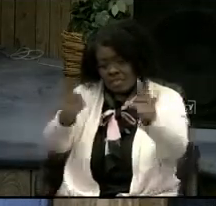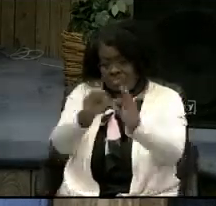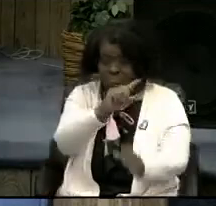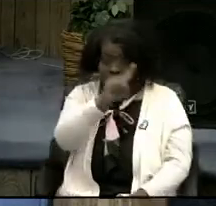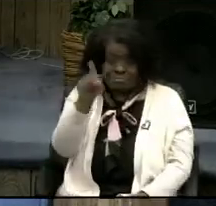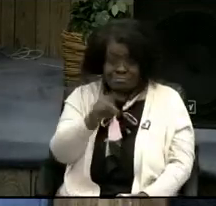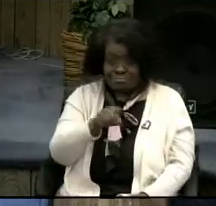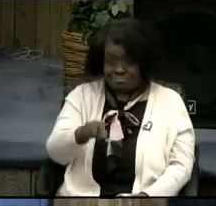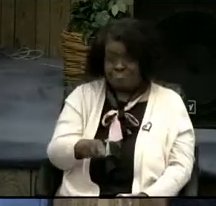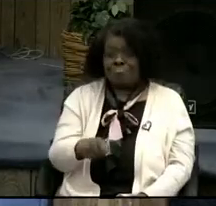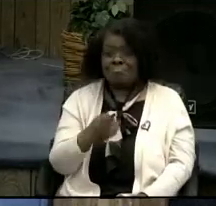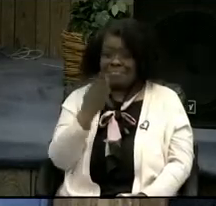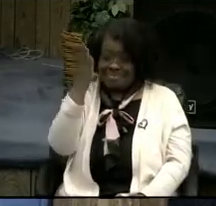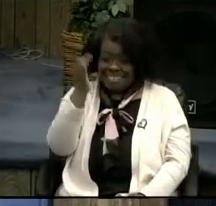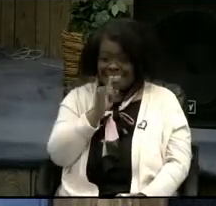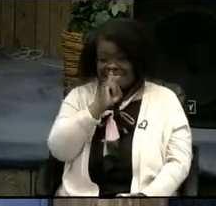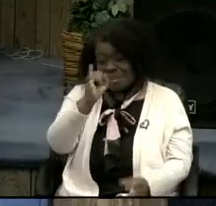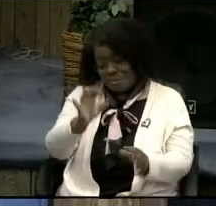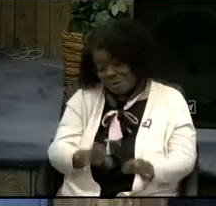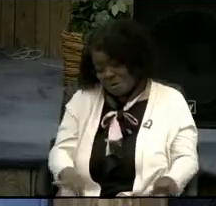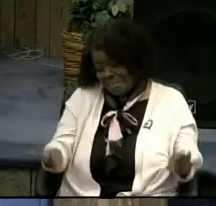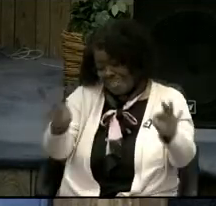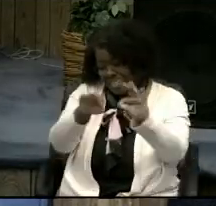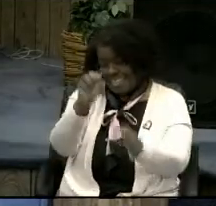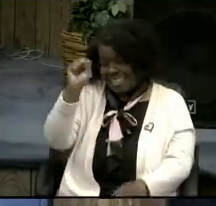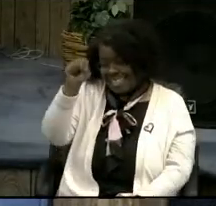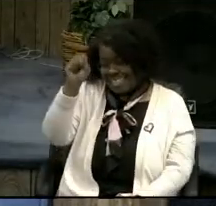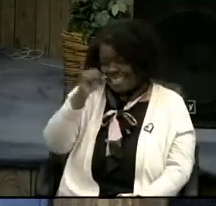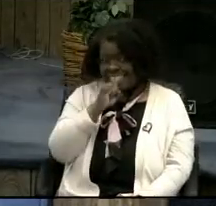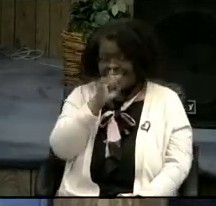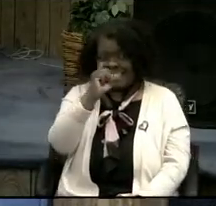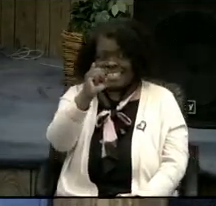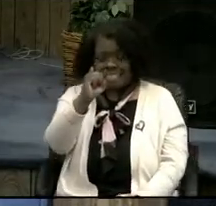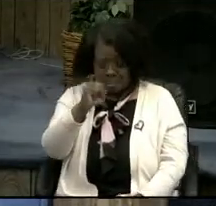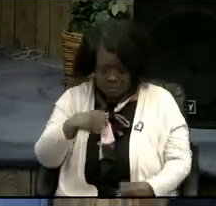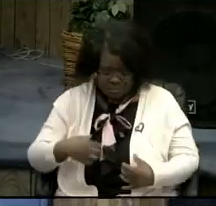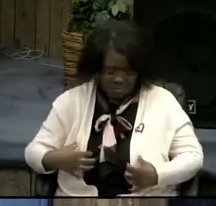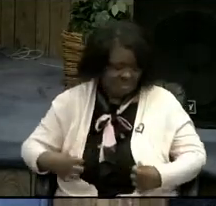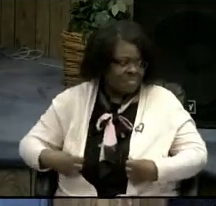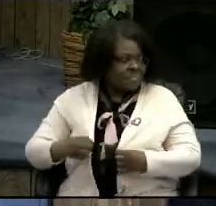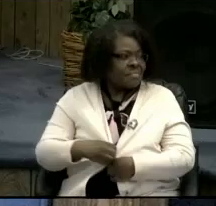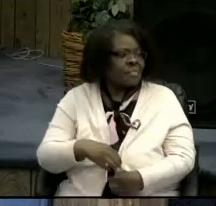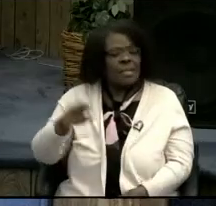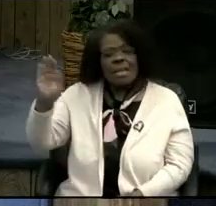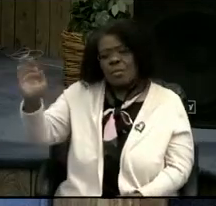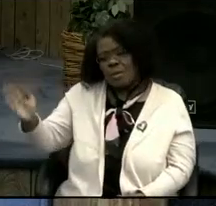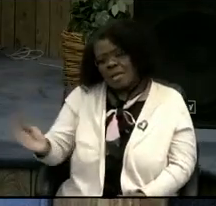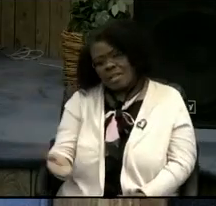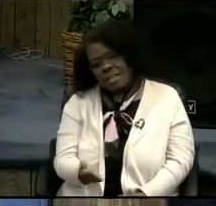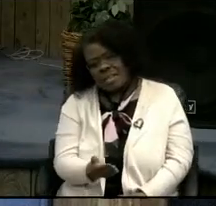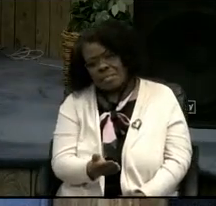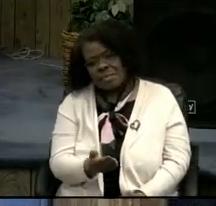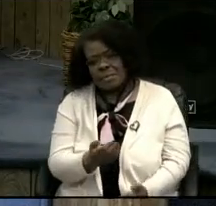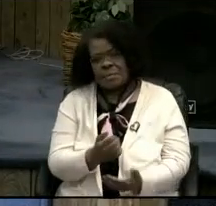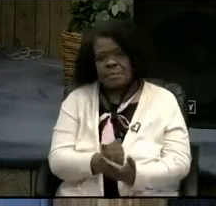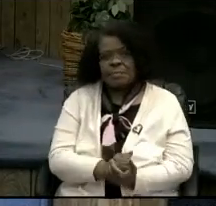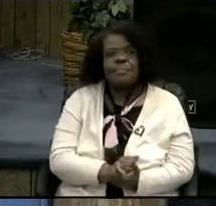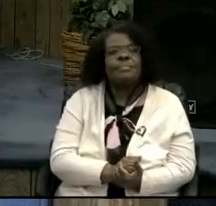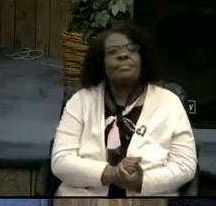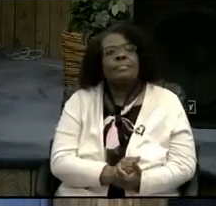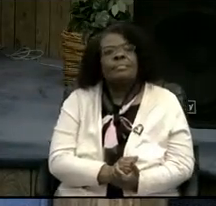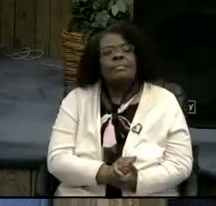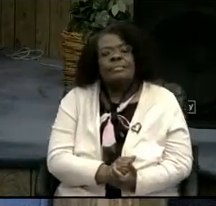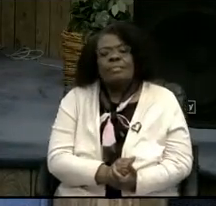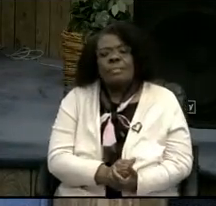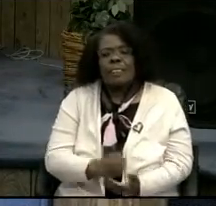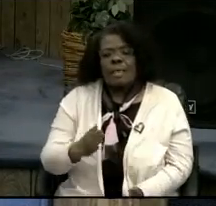Yes, he is. Bless your name, Jesus. I welcome you to to be with us on this morning. I'm glad you are here.